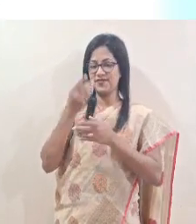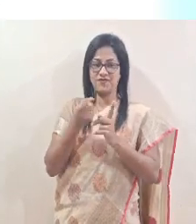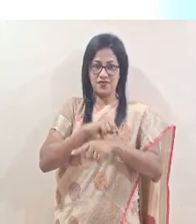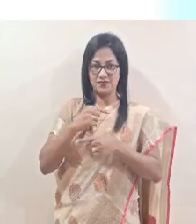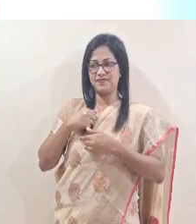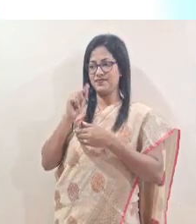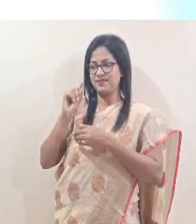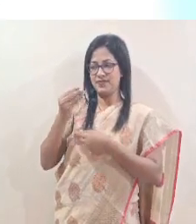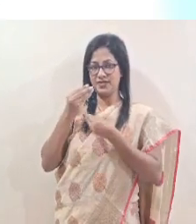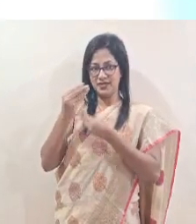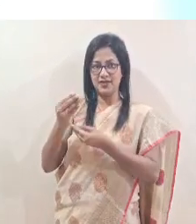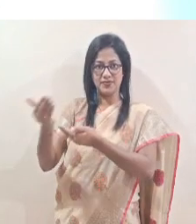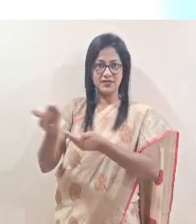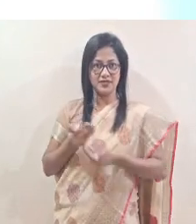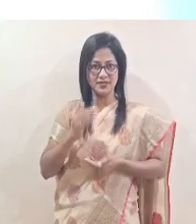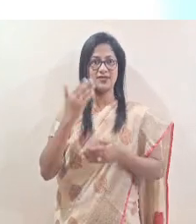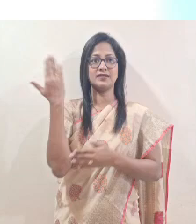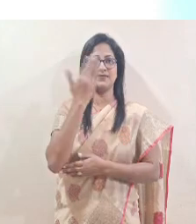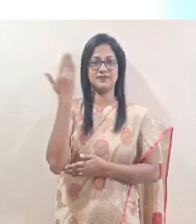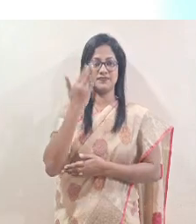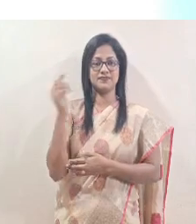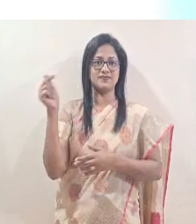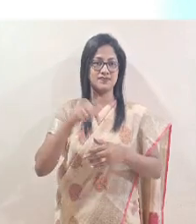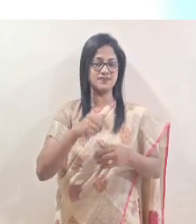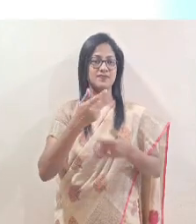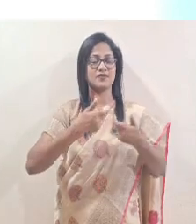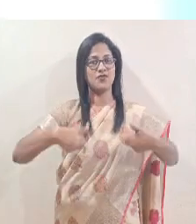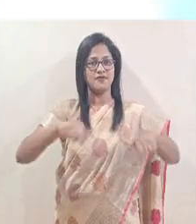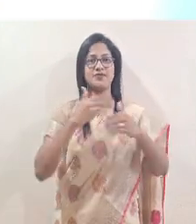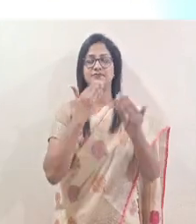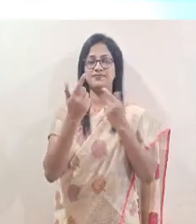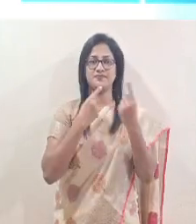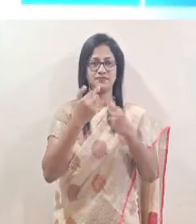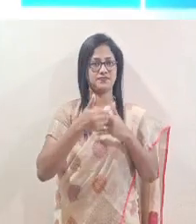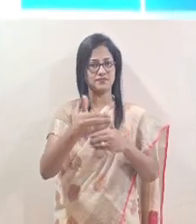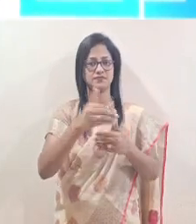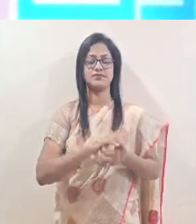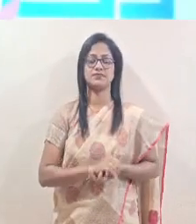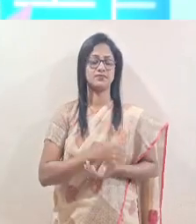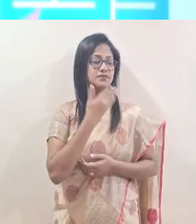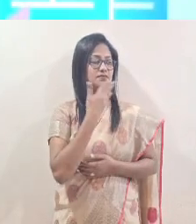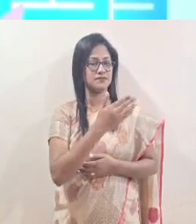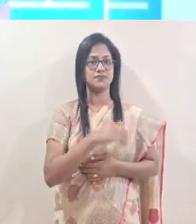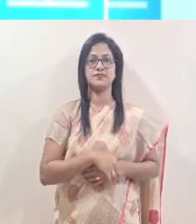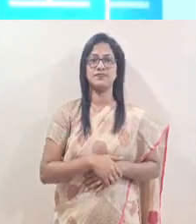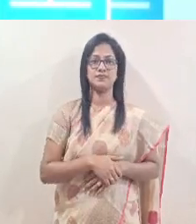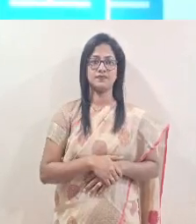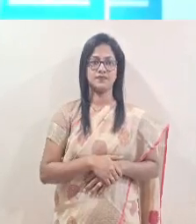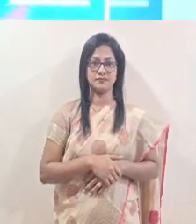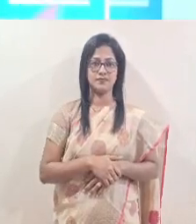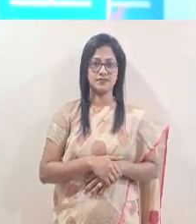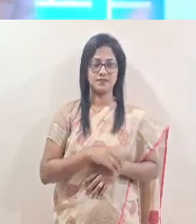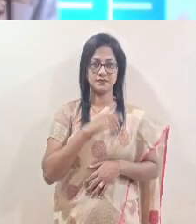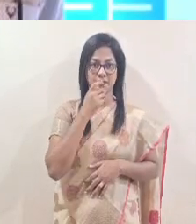and hold the stage and proceed with the conference. Yeah, thank you. Please, sir. So,